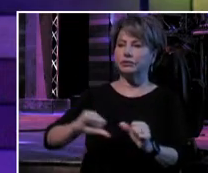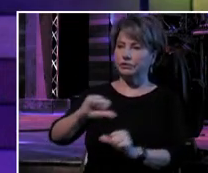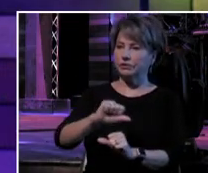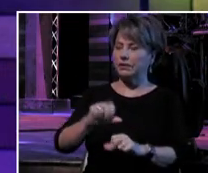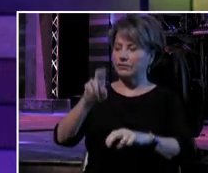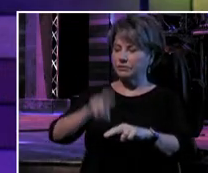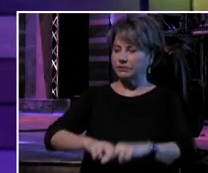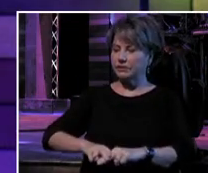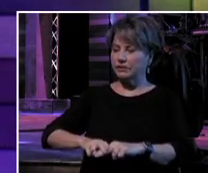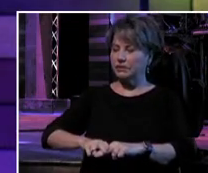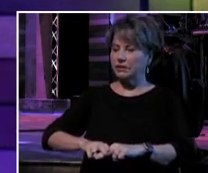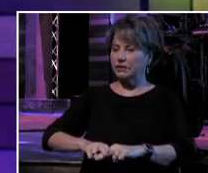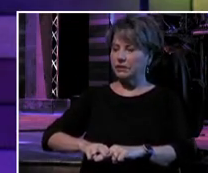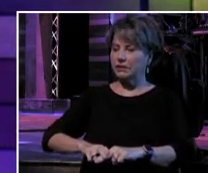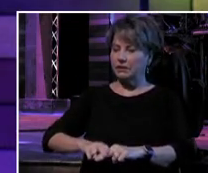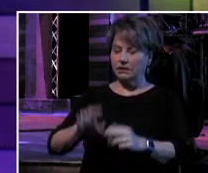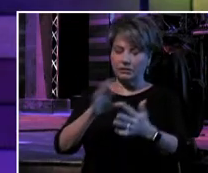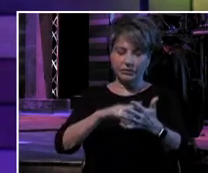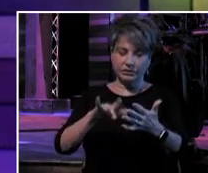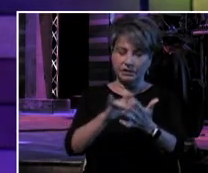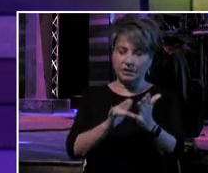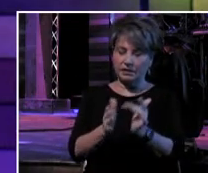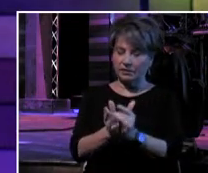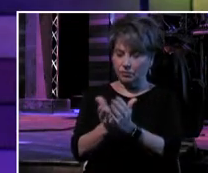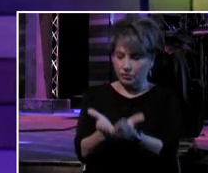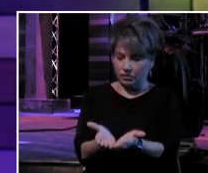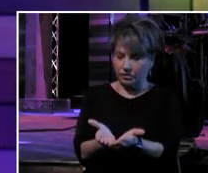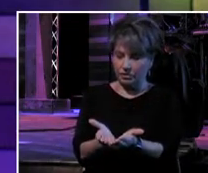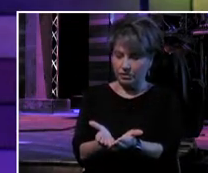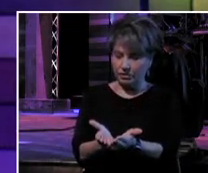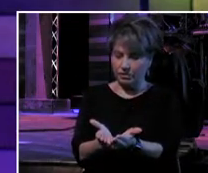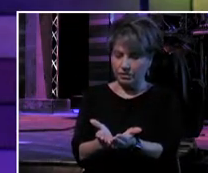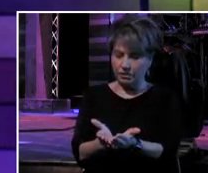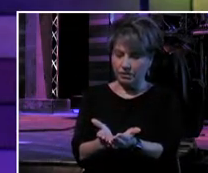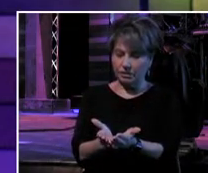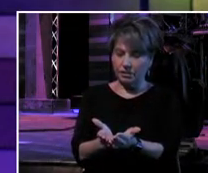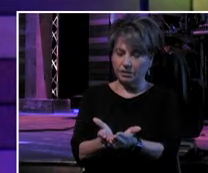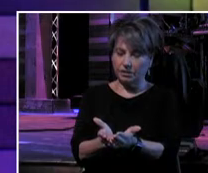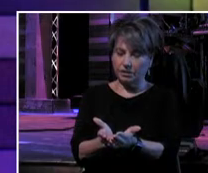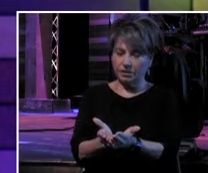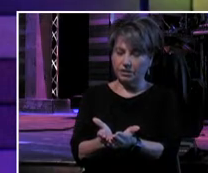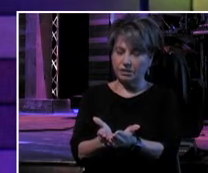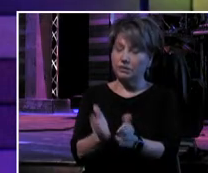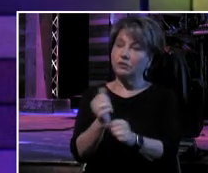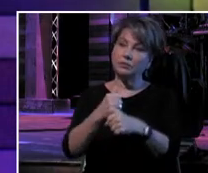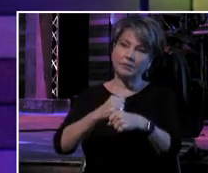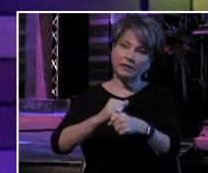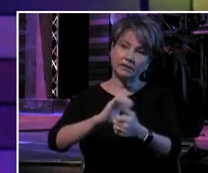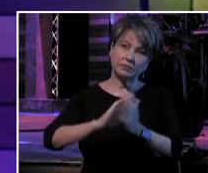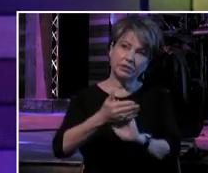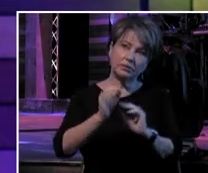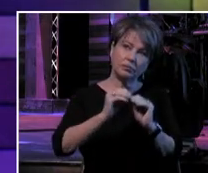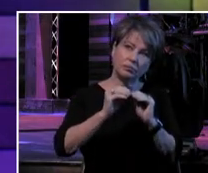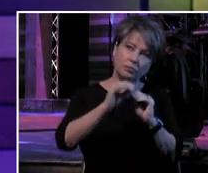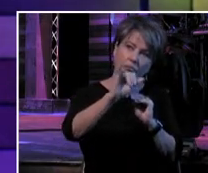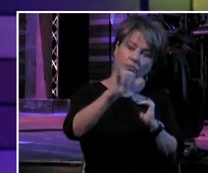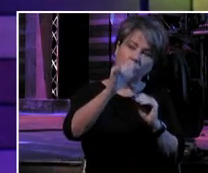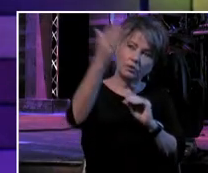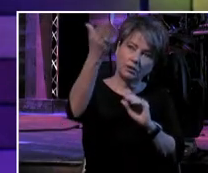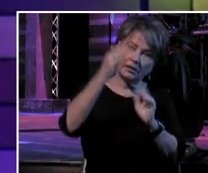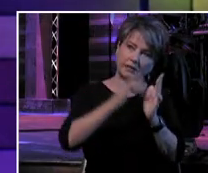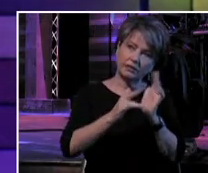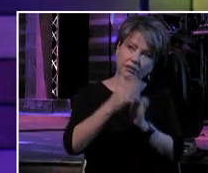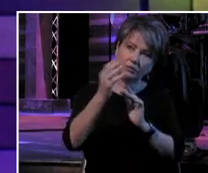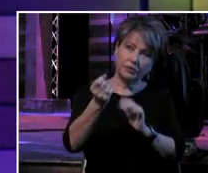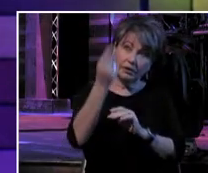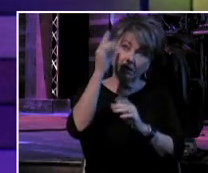under the authority of your word, that you would move in our hearts and minds to make us more like your son, Jesus, that we would know your heart and that